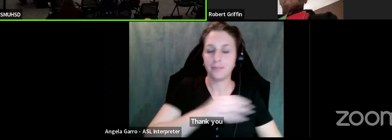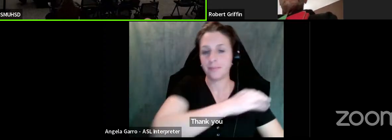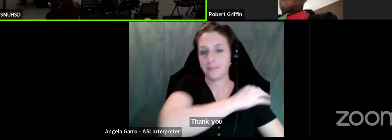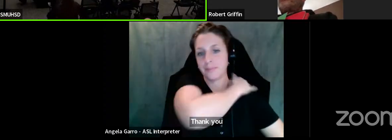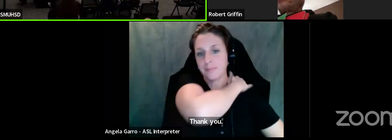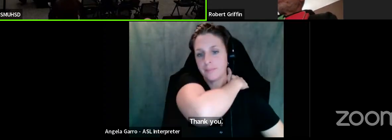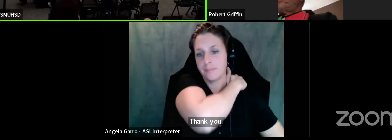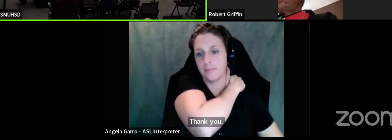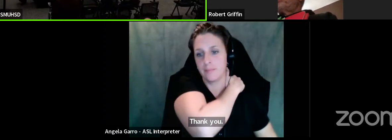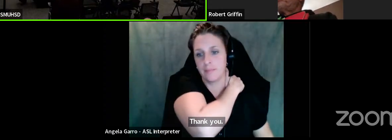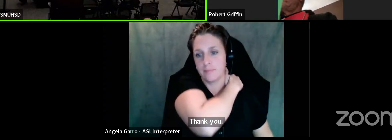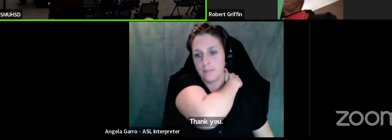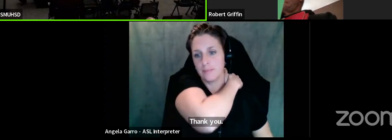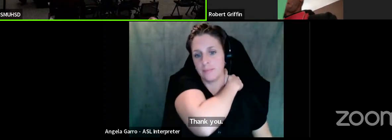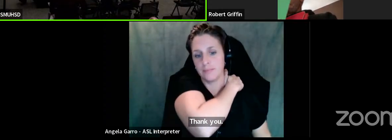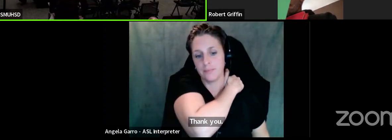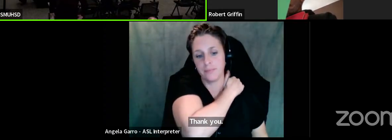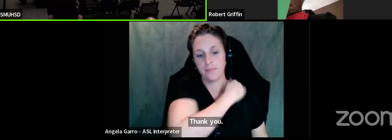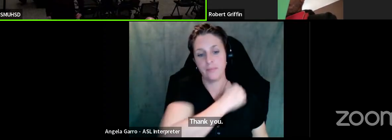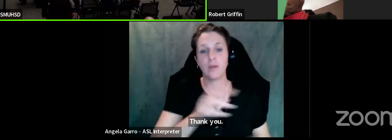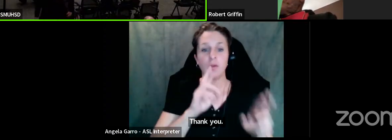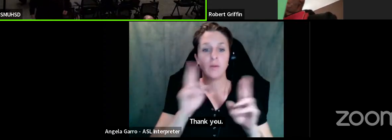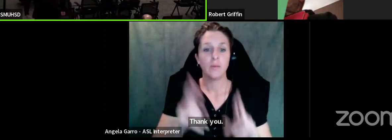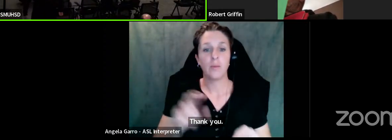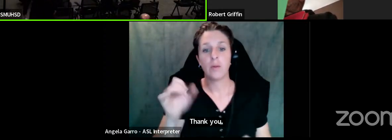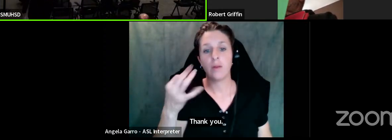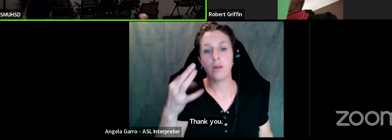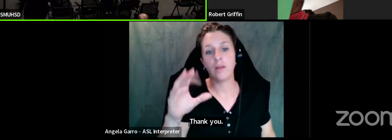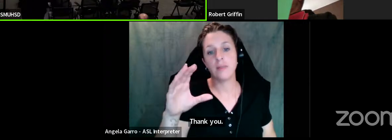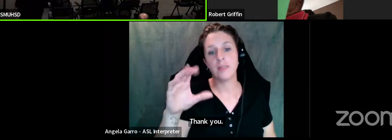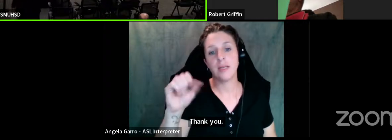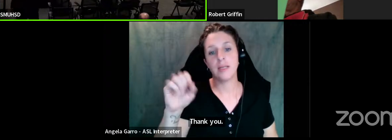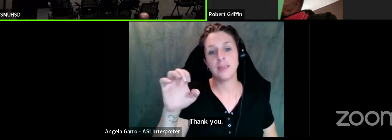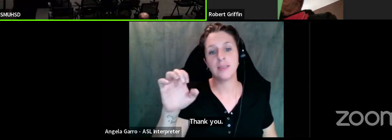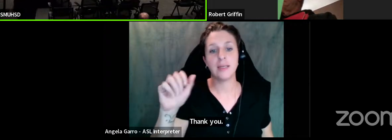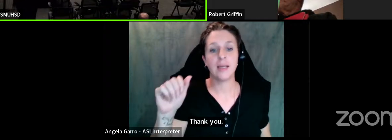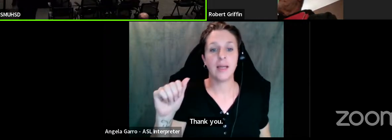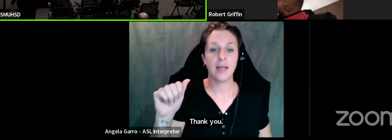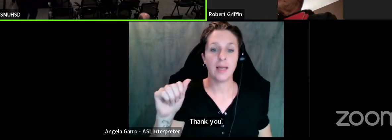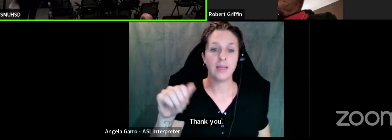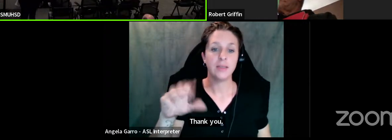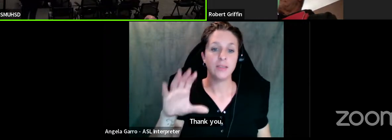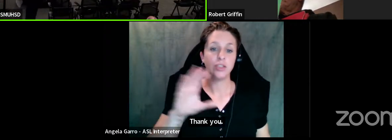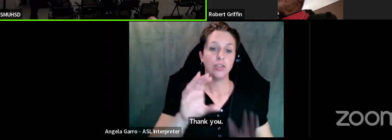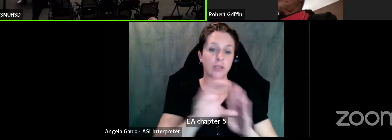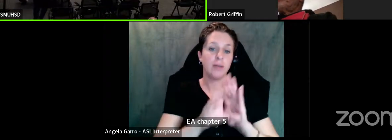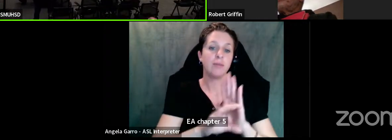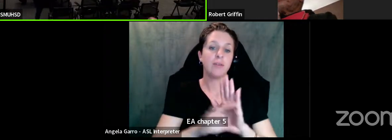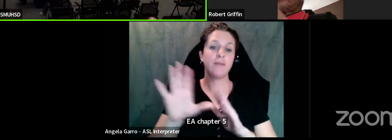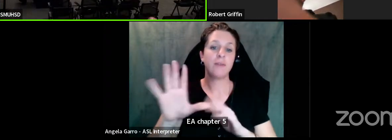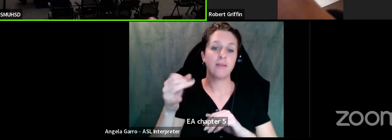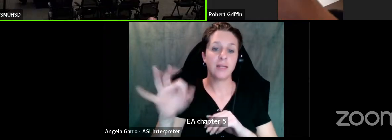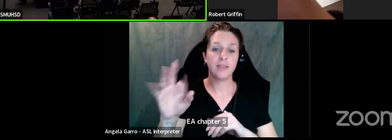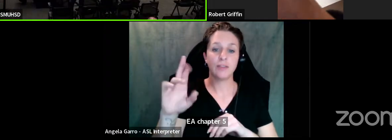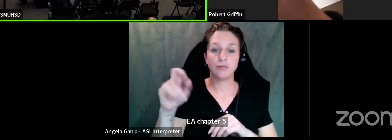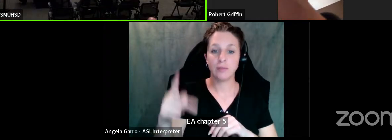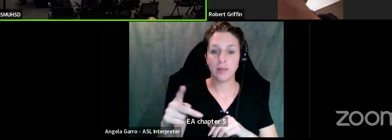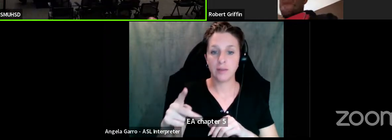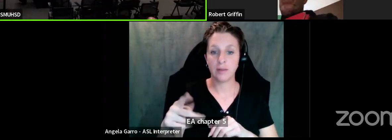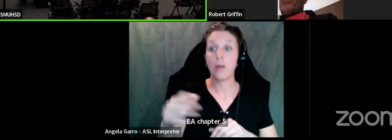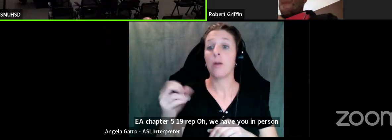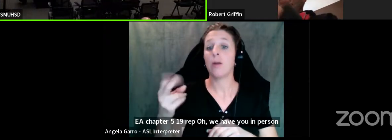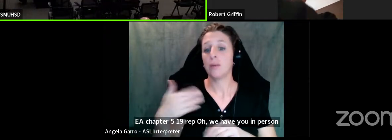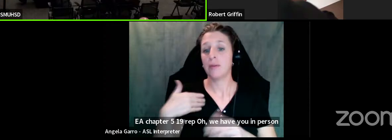Going on to the report of the CSEA Chapter 519 rep. Oh, we have you in person